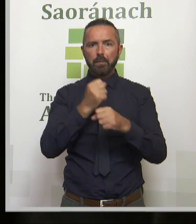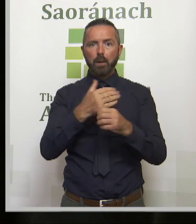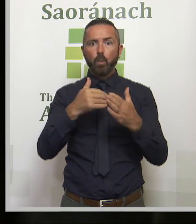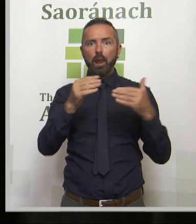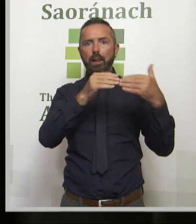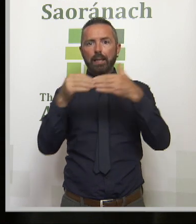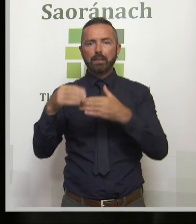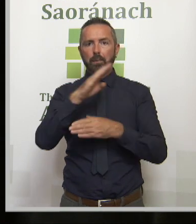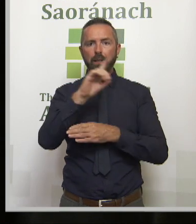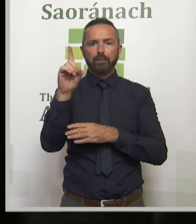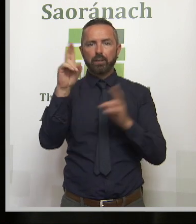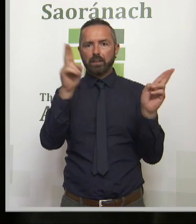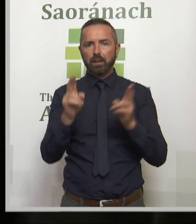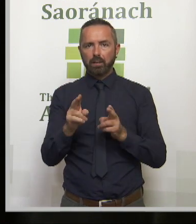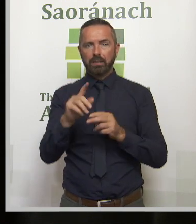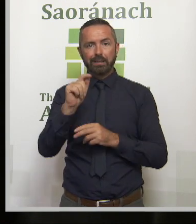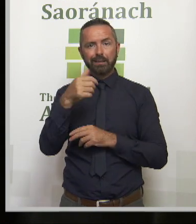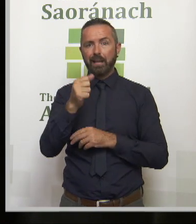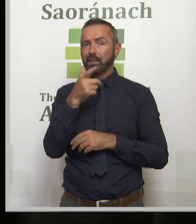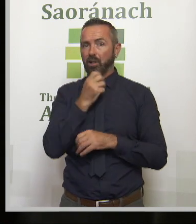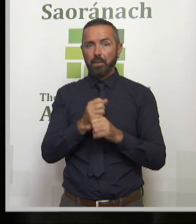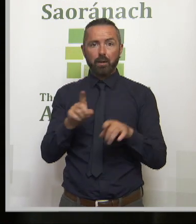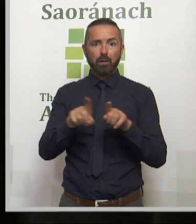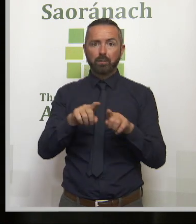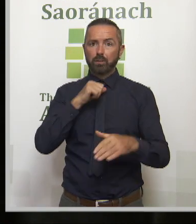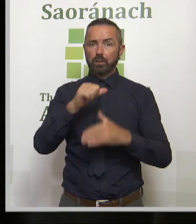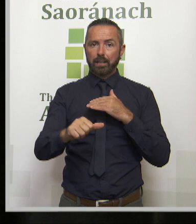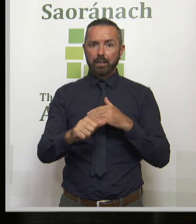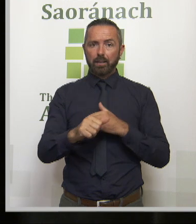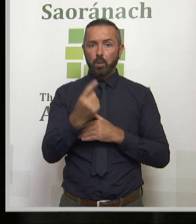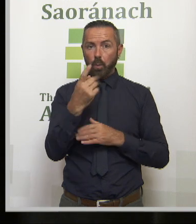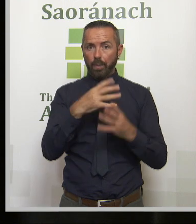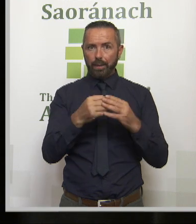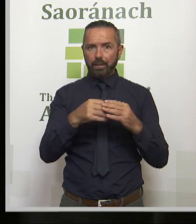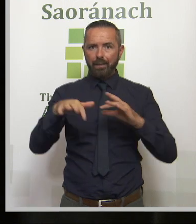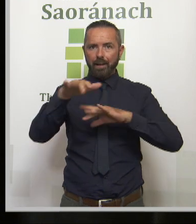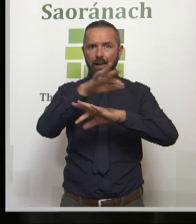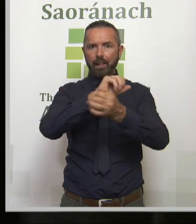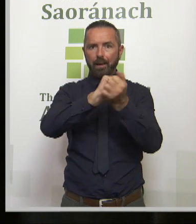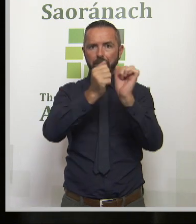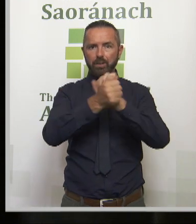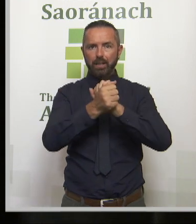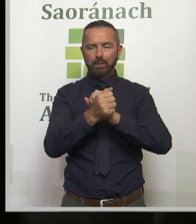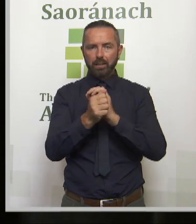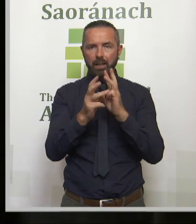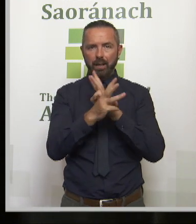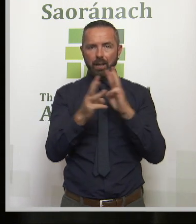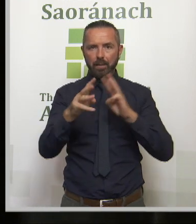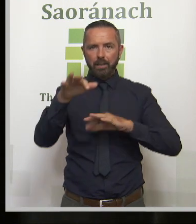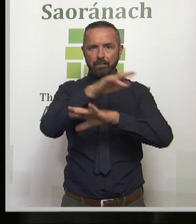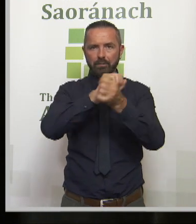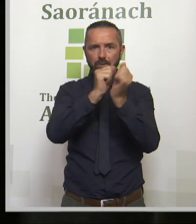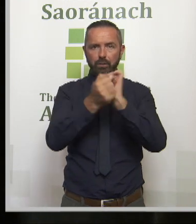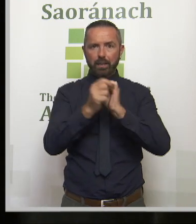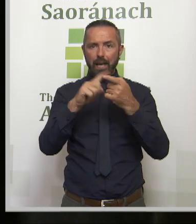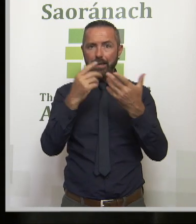Crowe talked about that earlier today, and one of the causes was climate change. And Laura talked about the links between climate change and